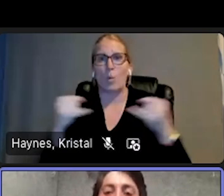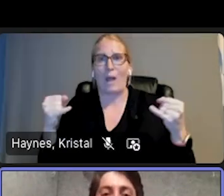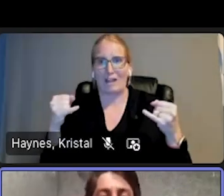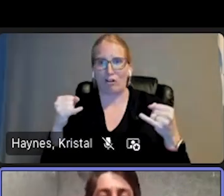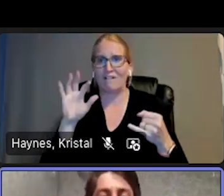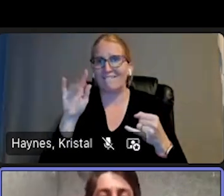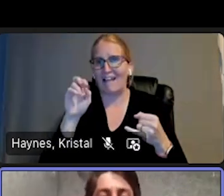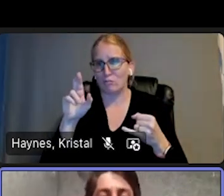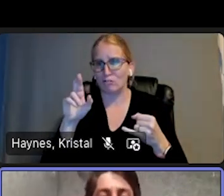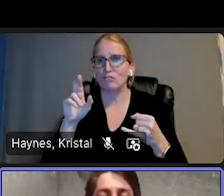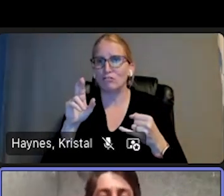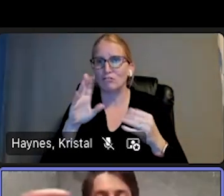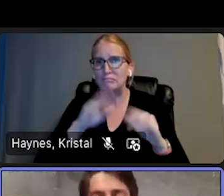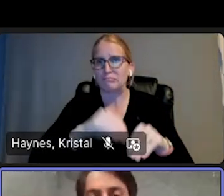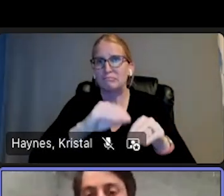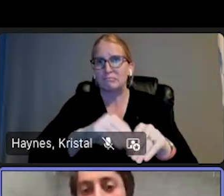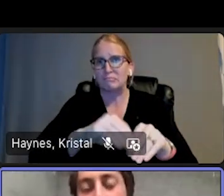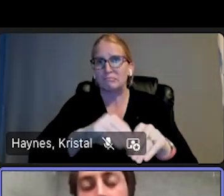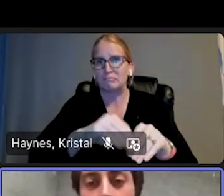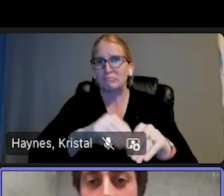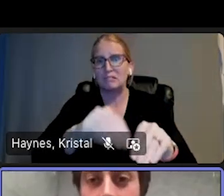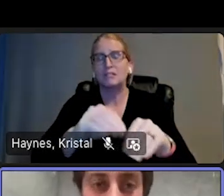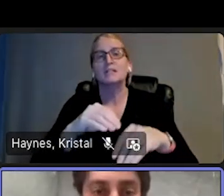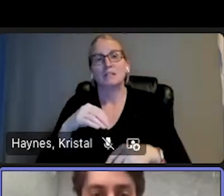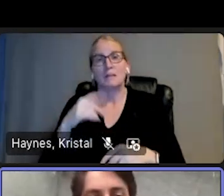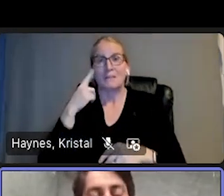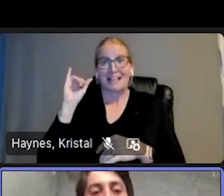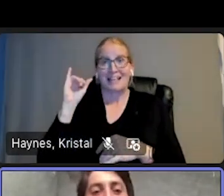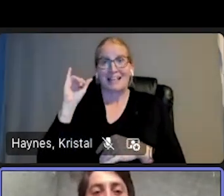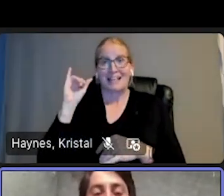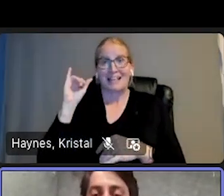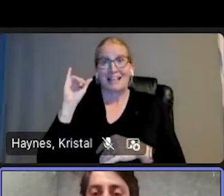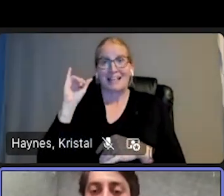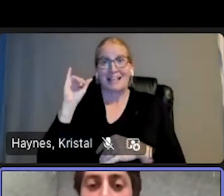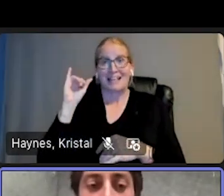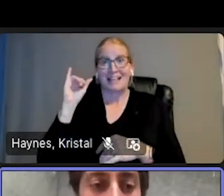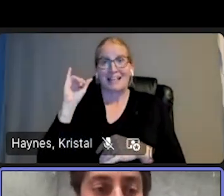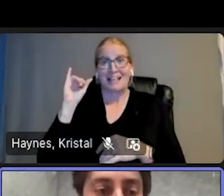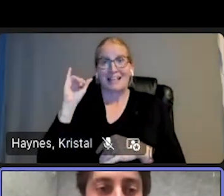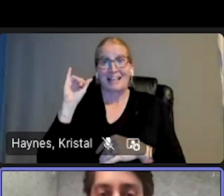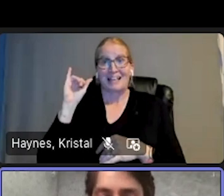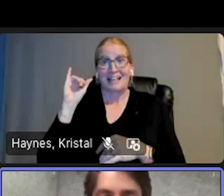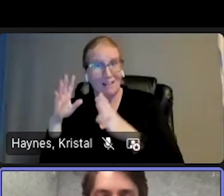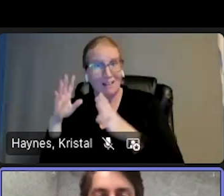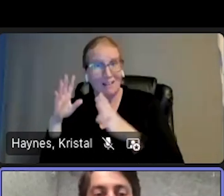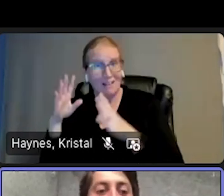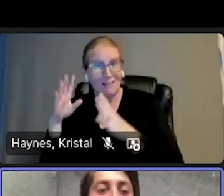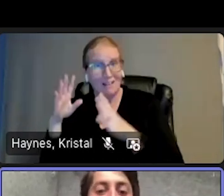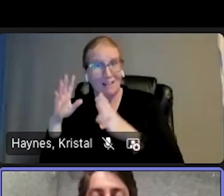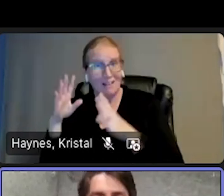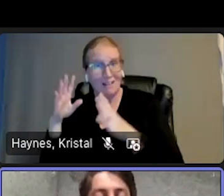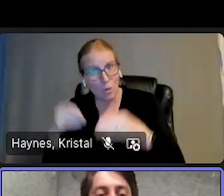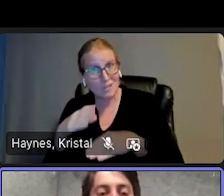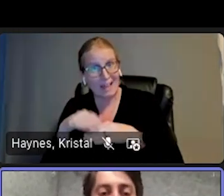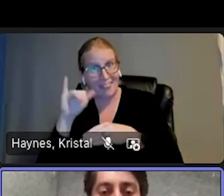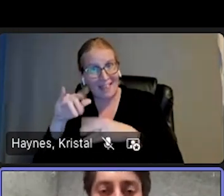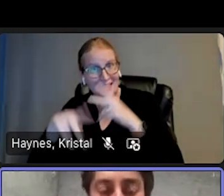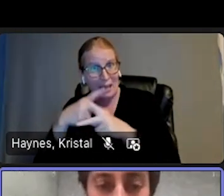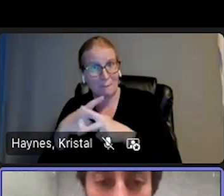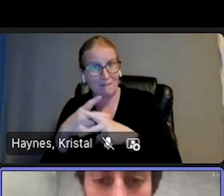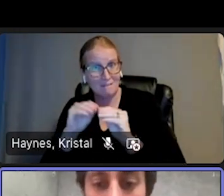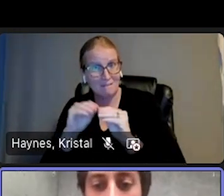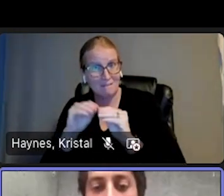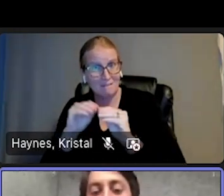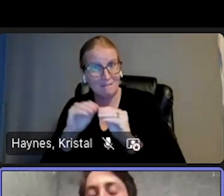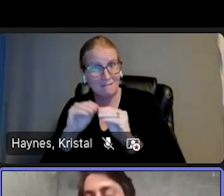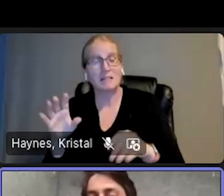separate planning effort focused on that type of deployment, this 10-year plan, while we do address all the statutory requirements,